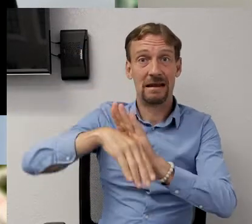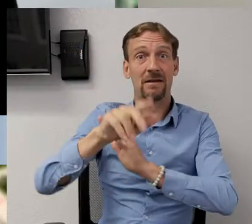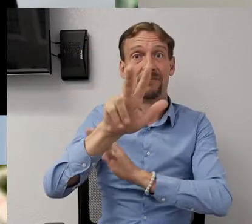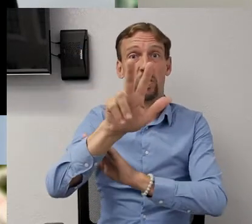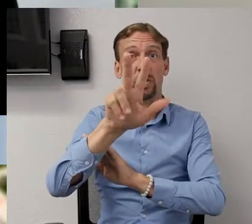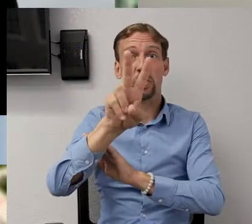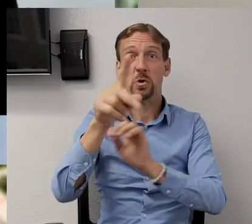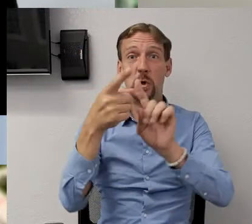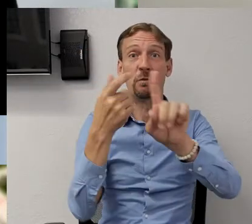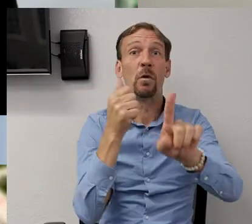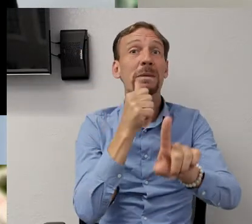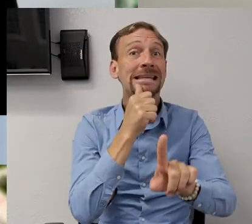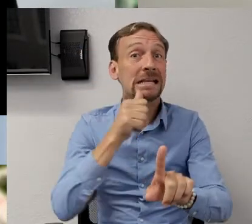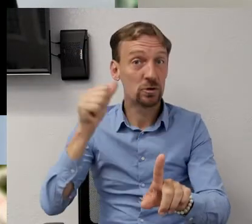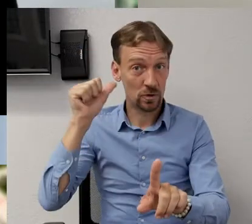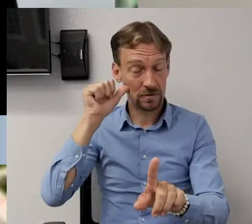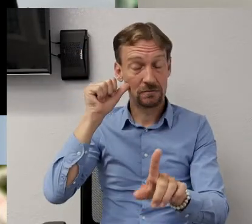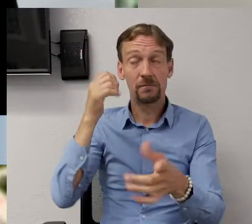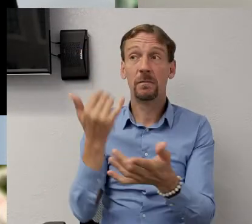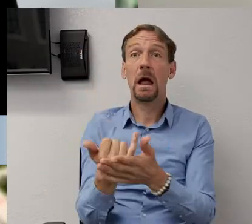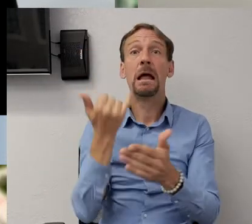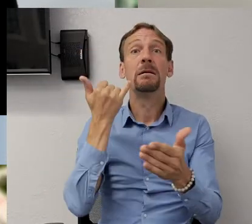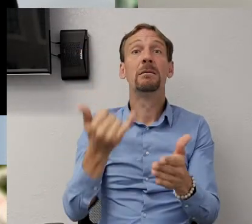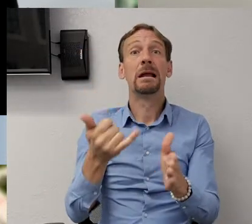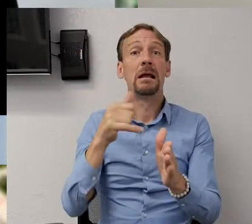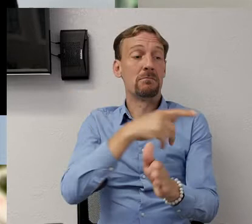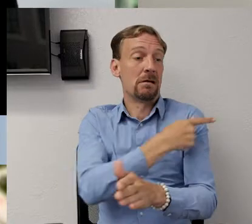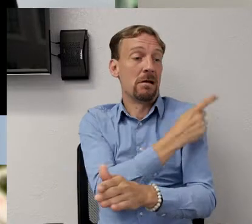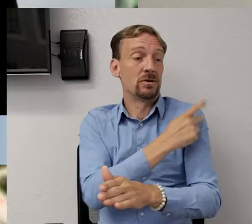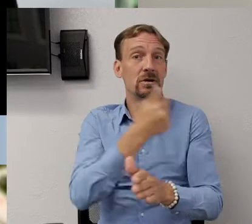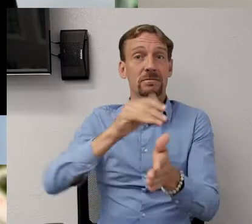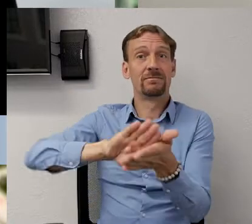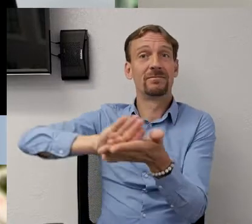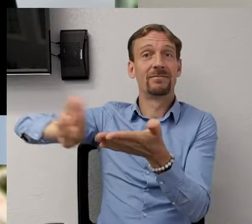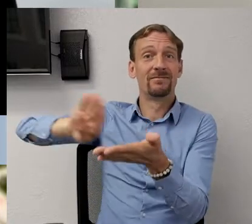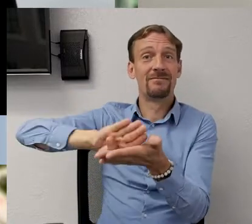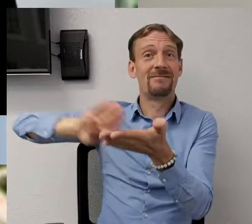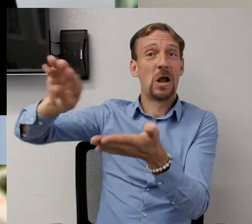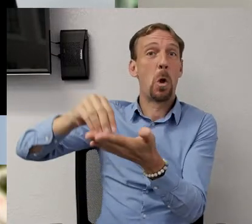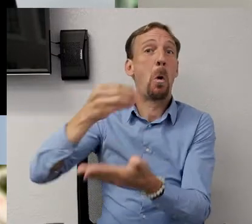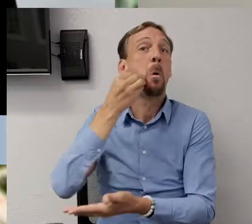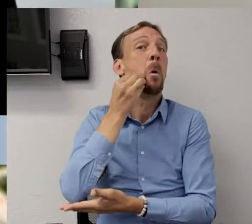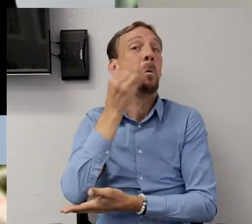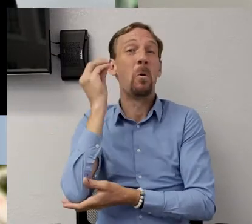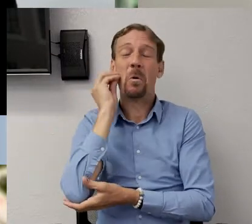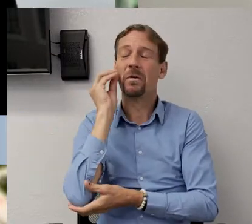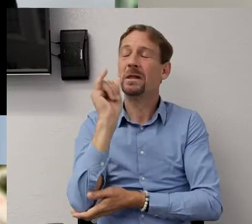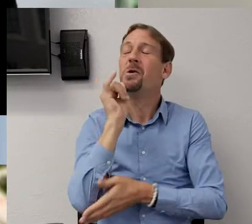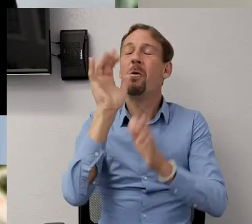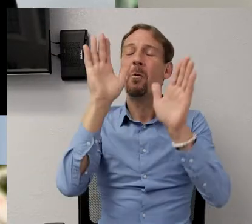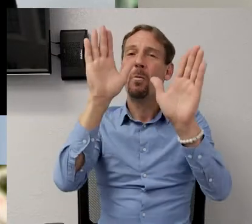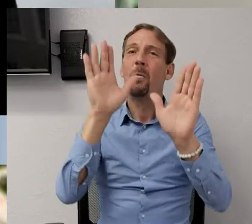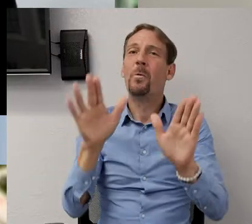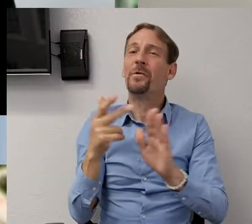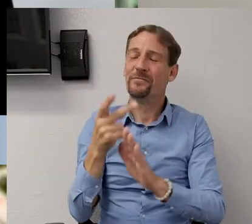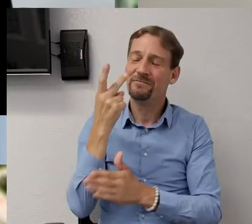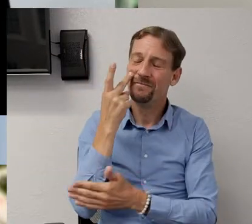yesterday. Patients are being discharged home, which is a wonderful thing to see.